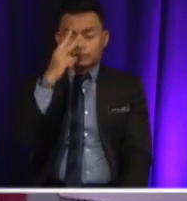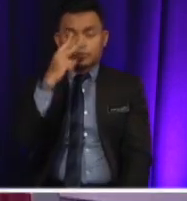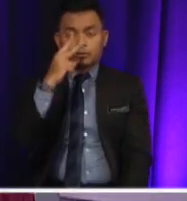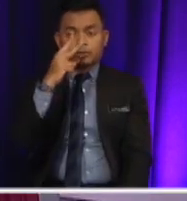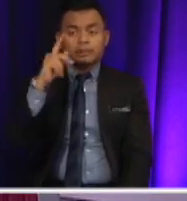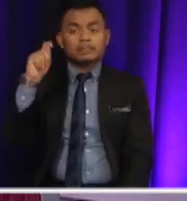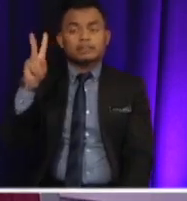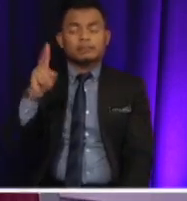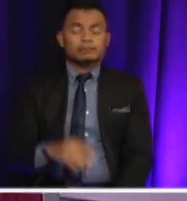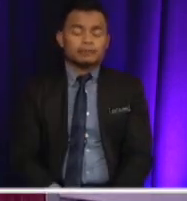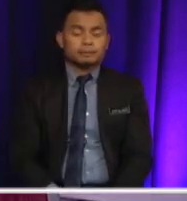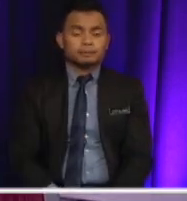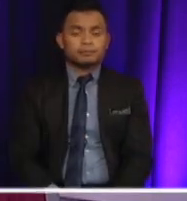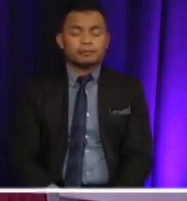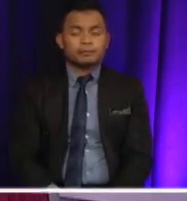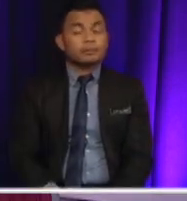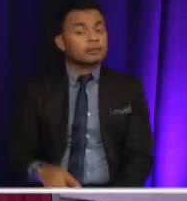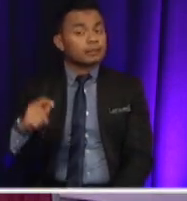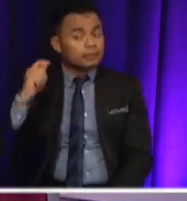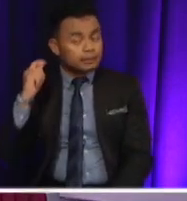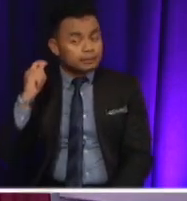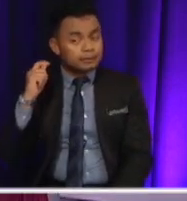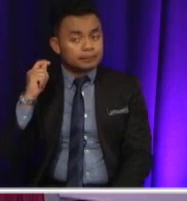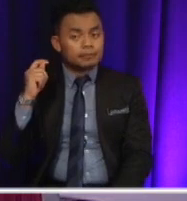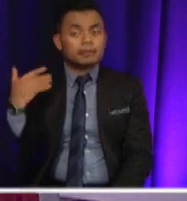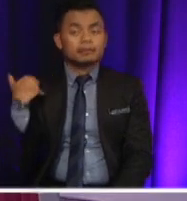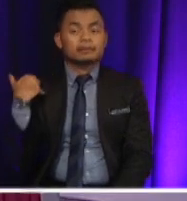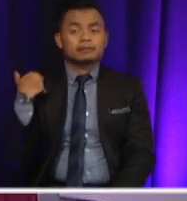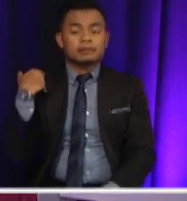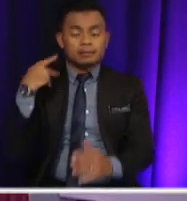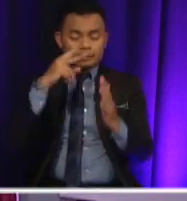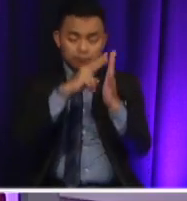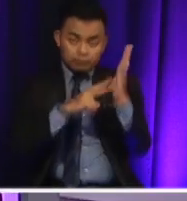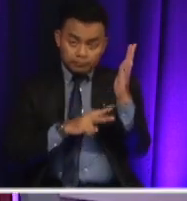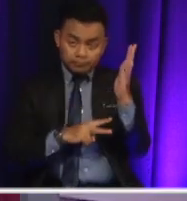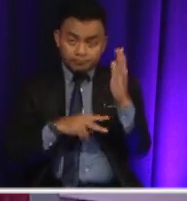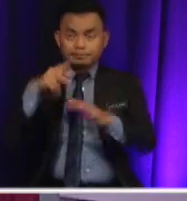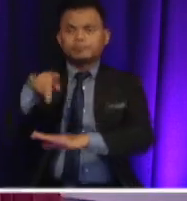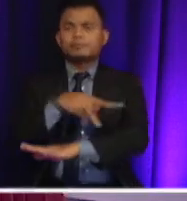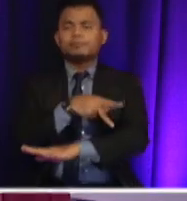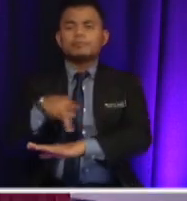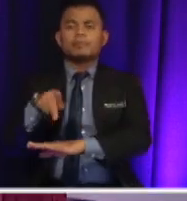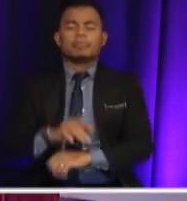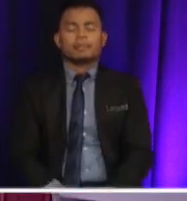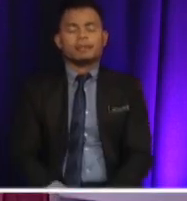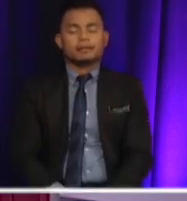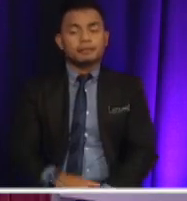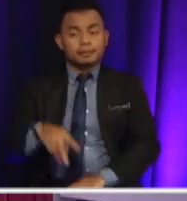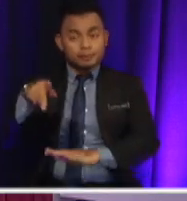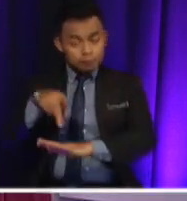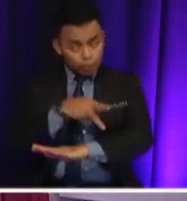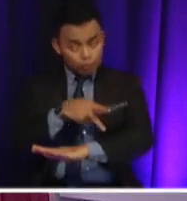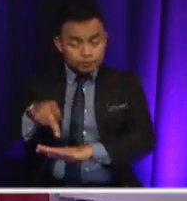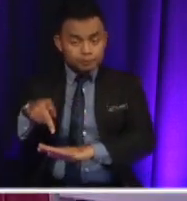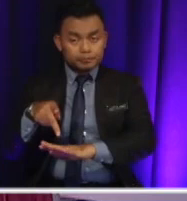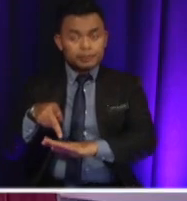started, Tivia was reading a poem. Now, poems are meant to be recited, Tivia, because when